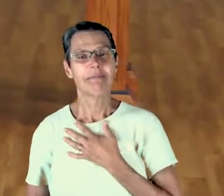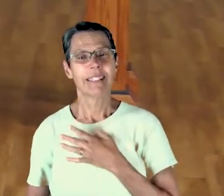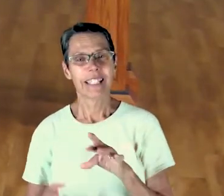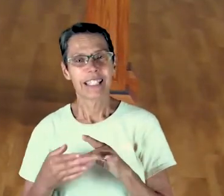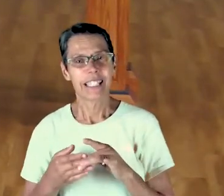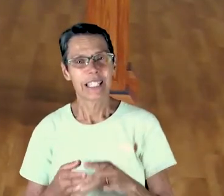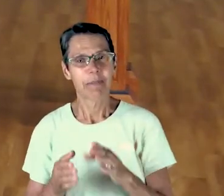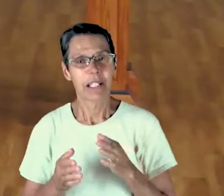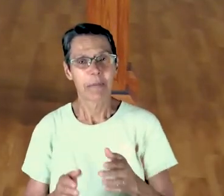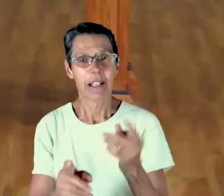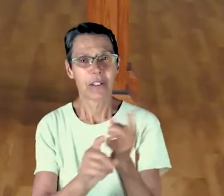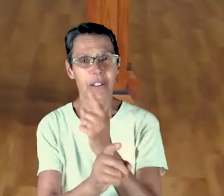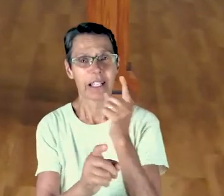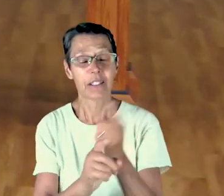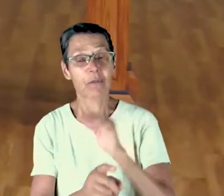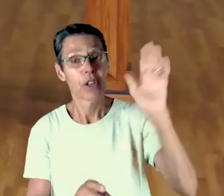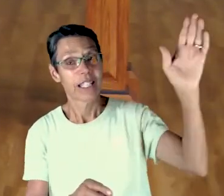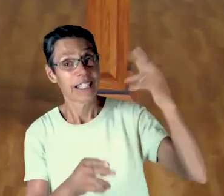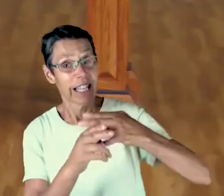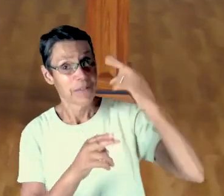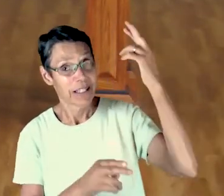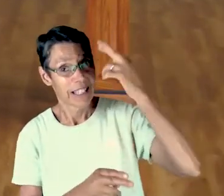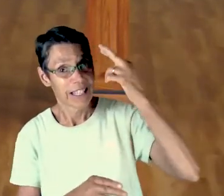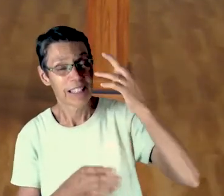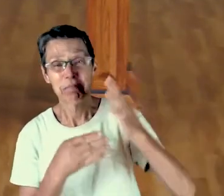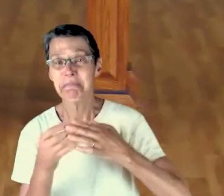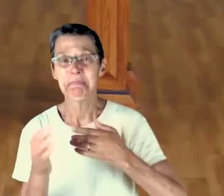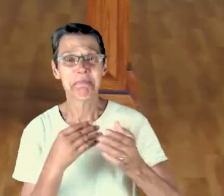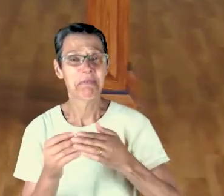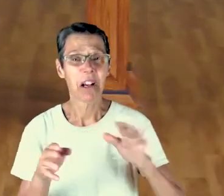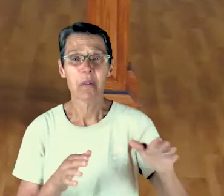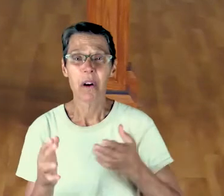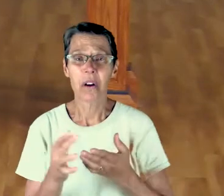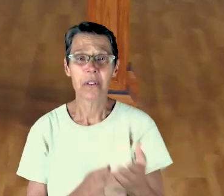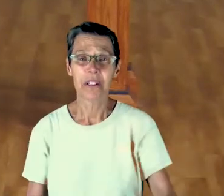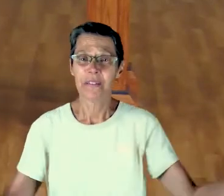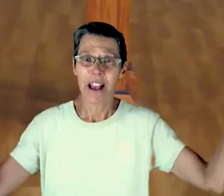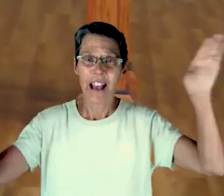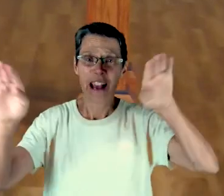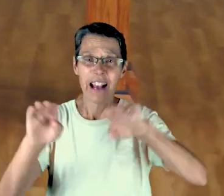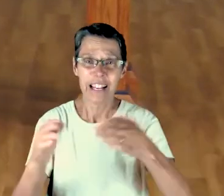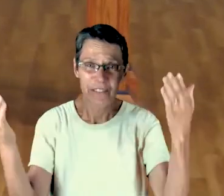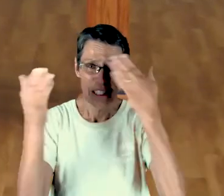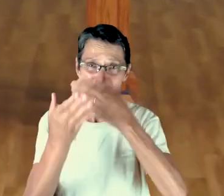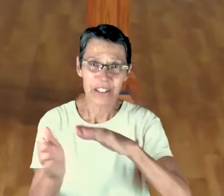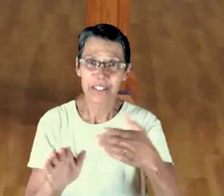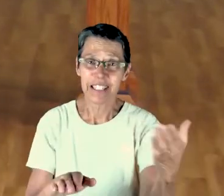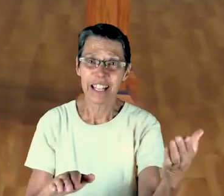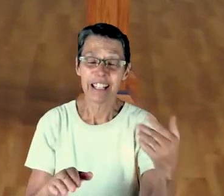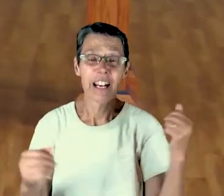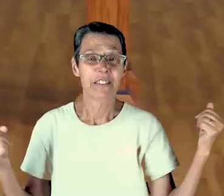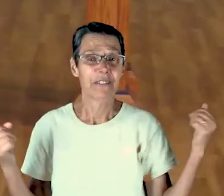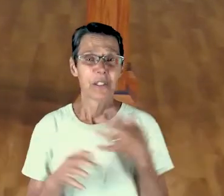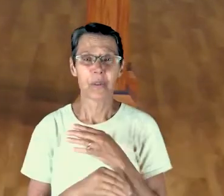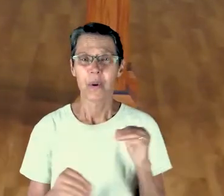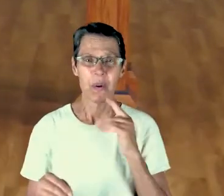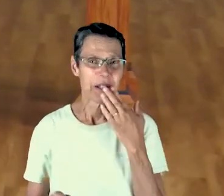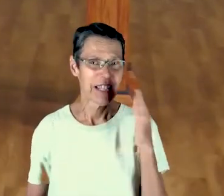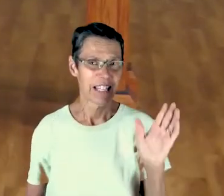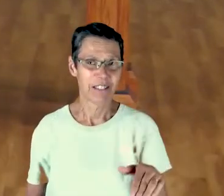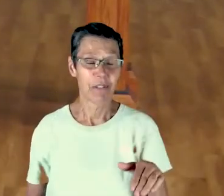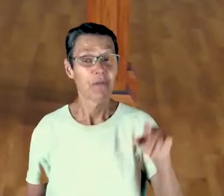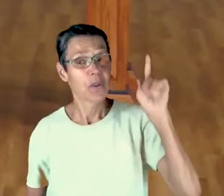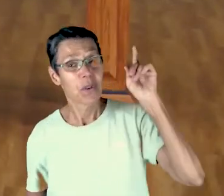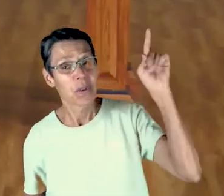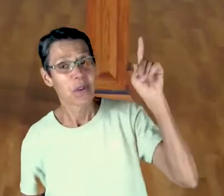of righteousness for his name's sake. Yea, though I walk through the valley of the shadow of death, I will fear no evil, for thou art with me. Thy rod and thy